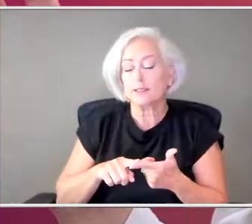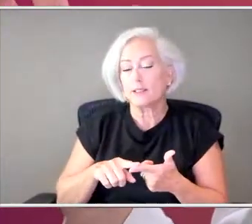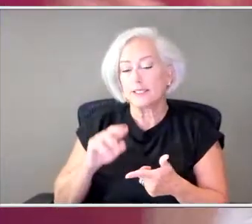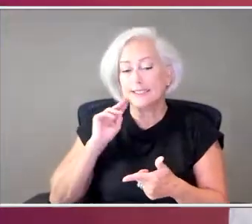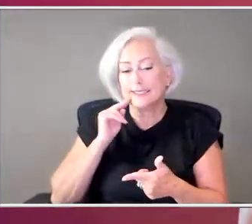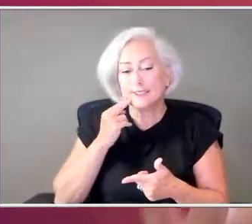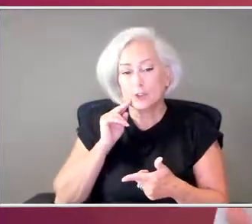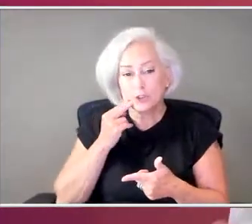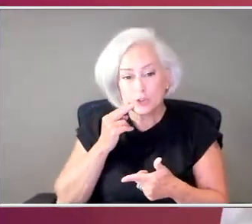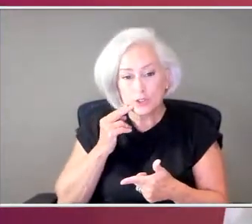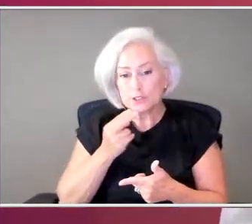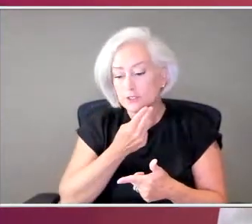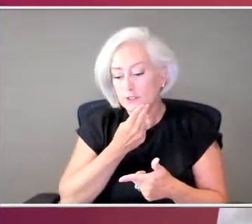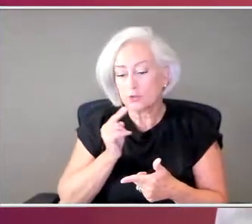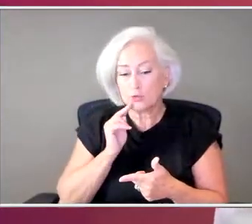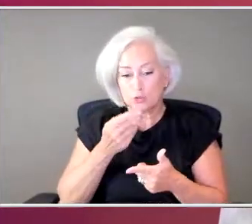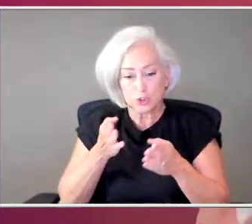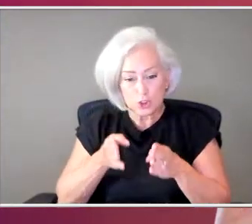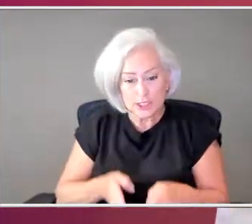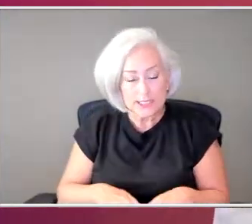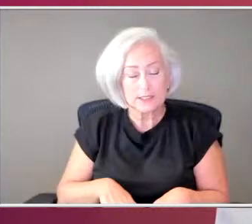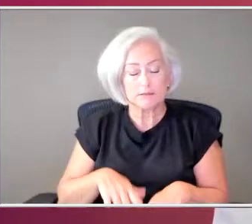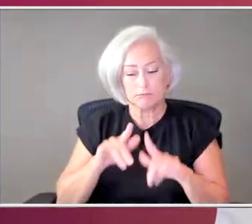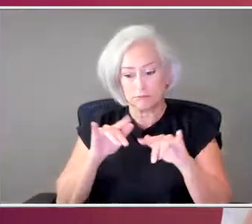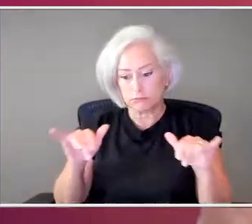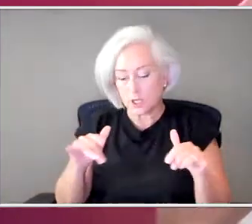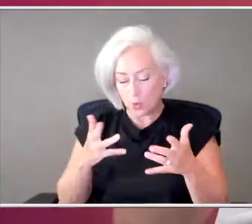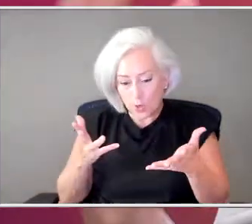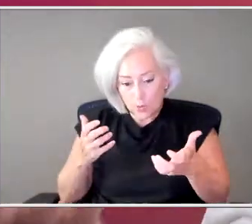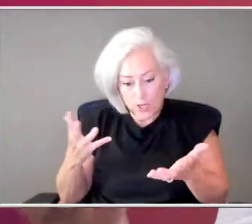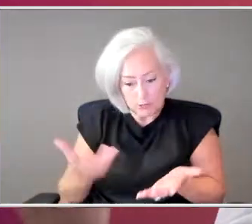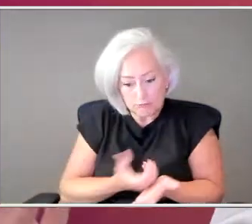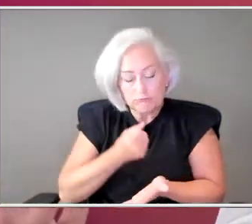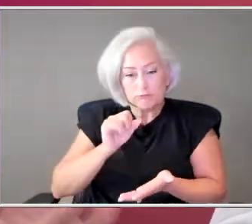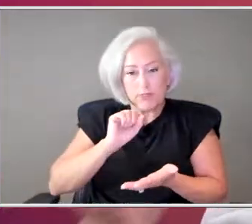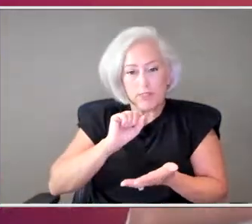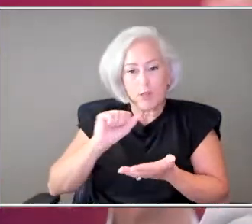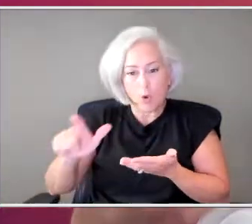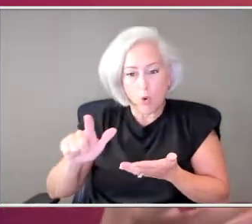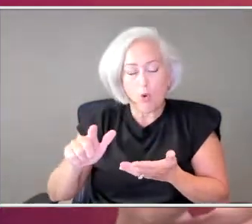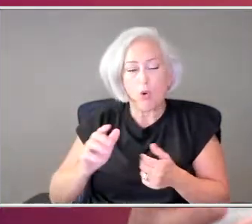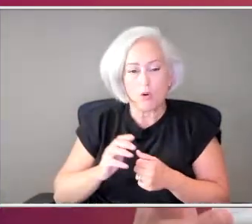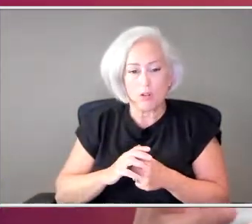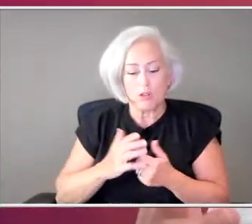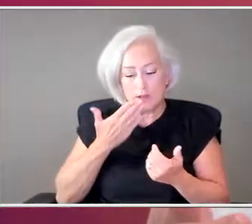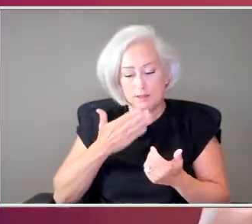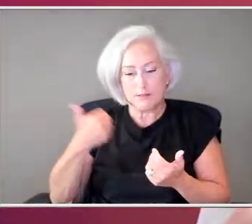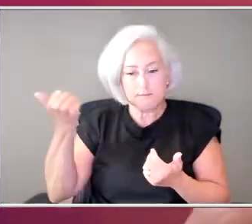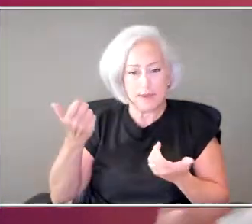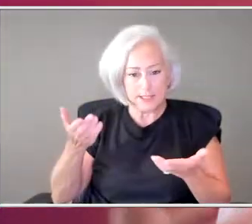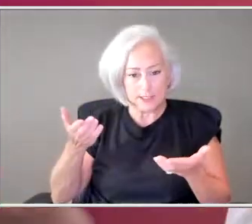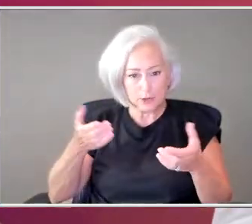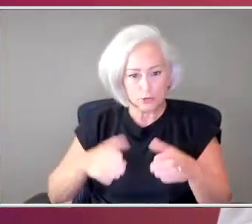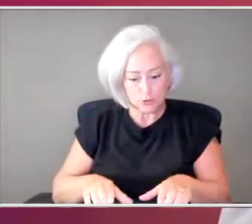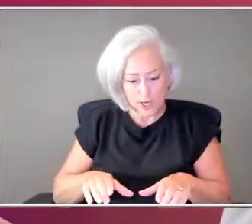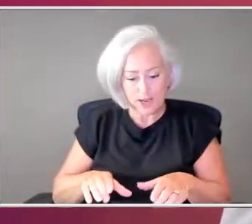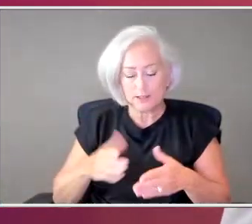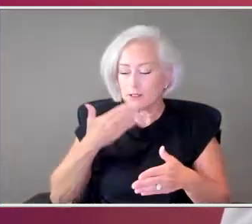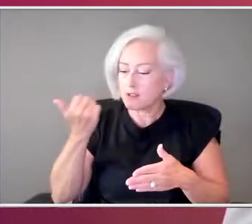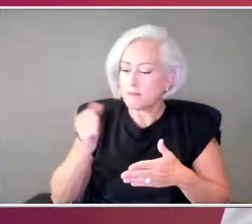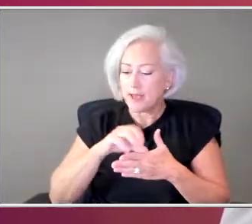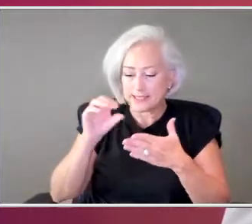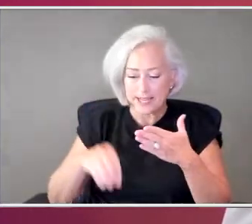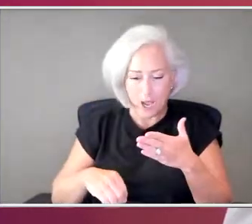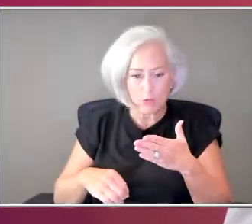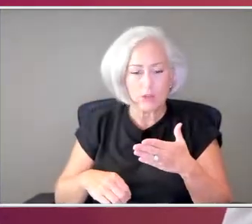and we want you to use all that. We want to make you have the best chances and the best outcome possible. And so I just really want to